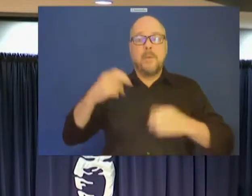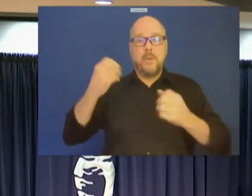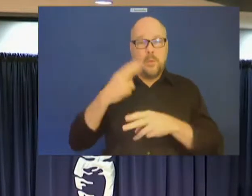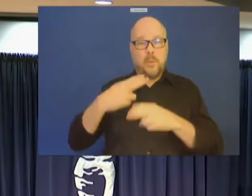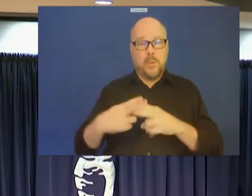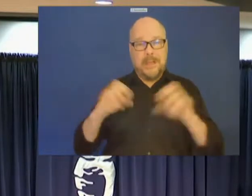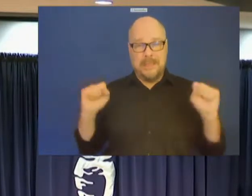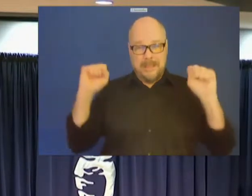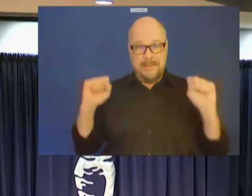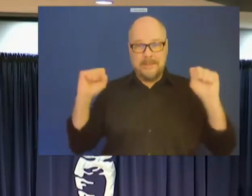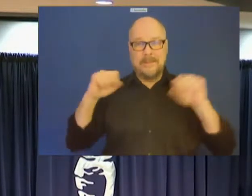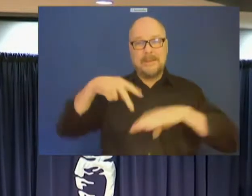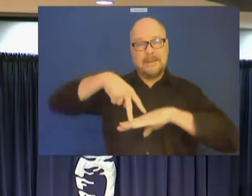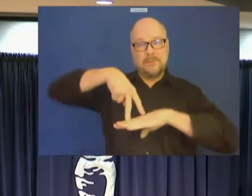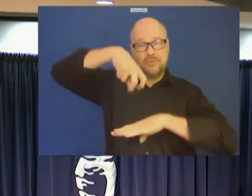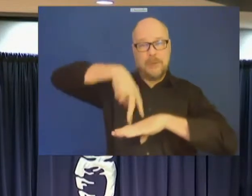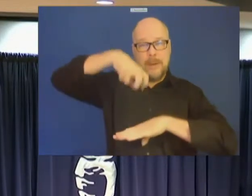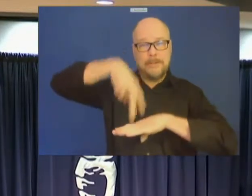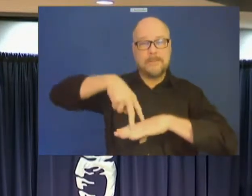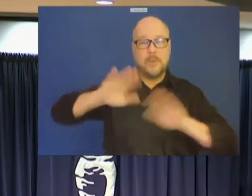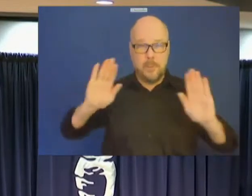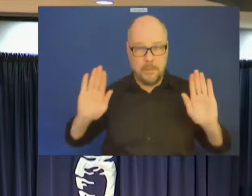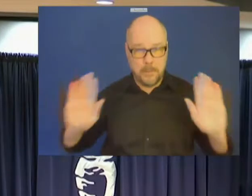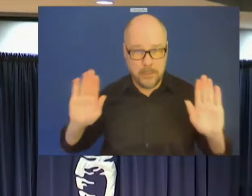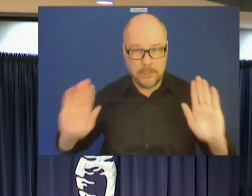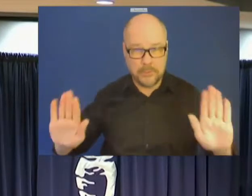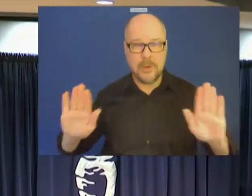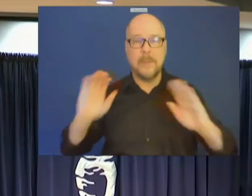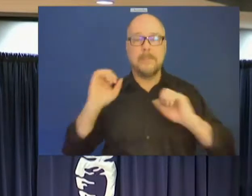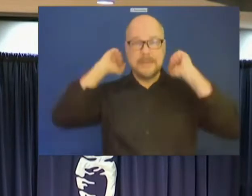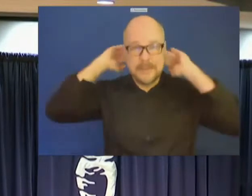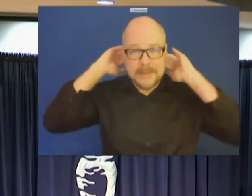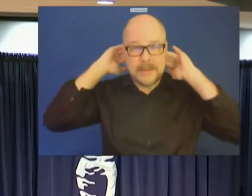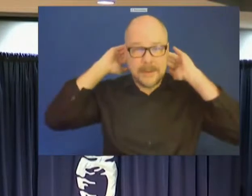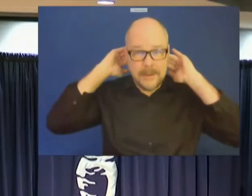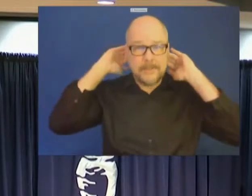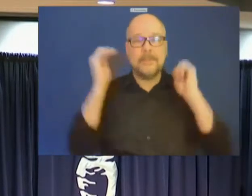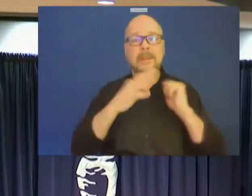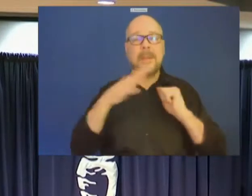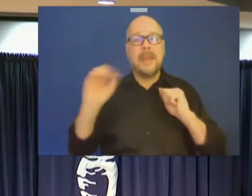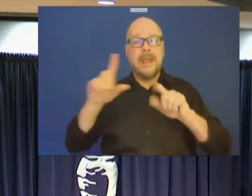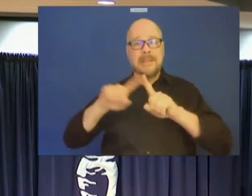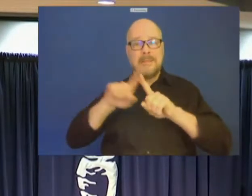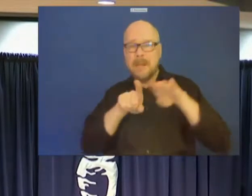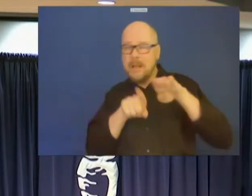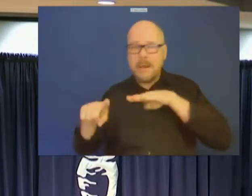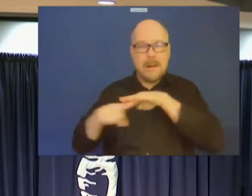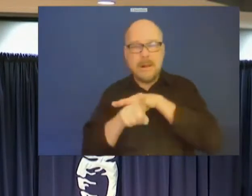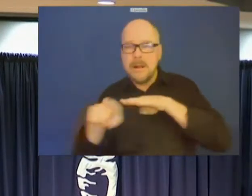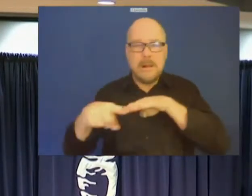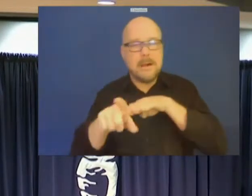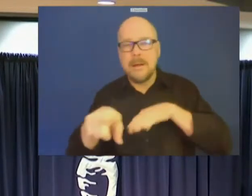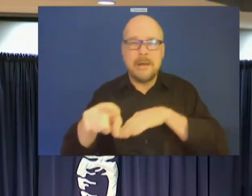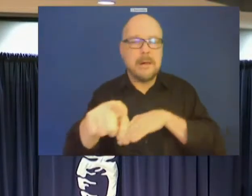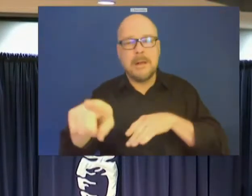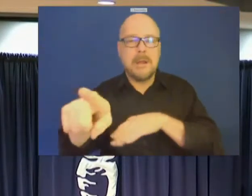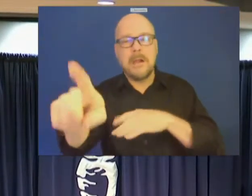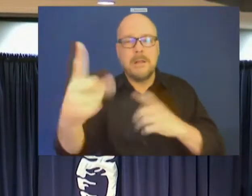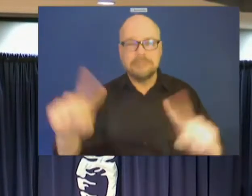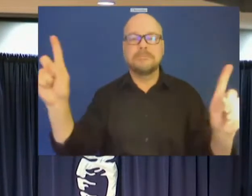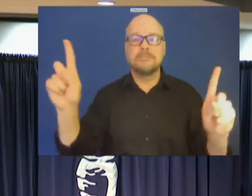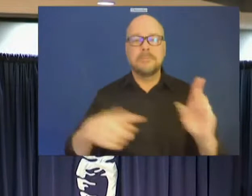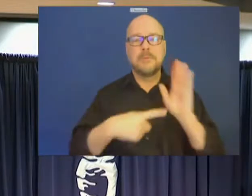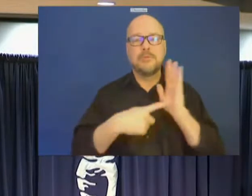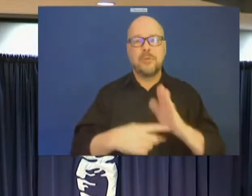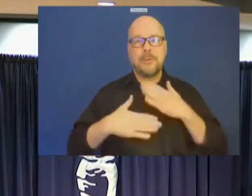jumps, push-ups, sit-ups, and an obstacle course to give an overall fitness level. The 185th